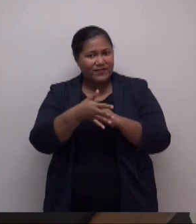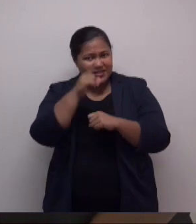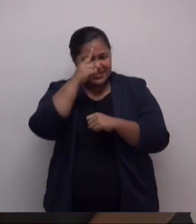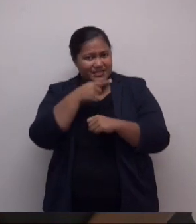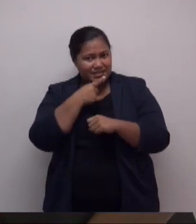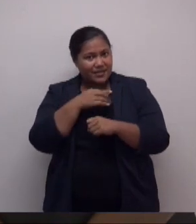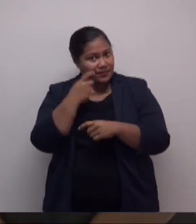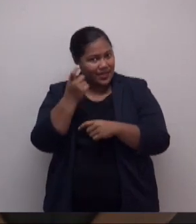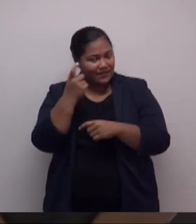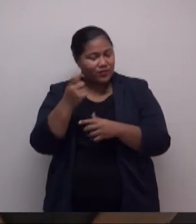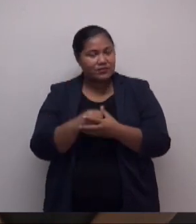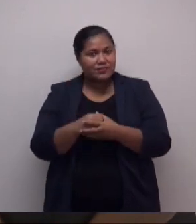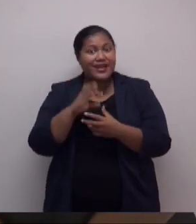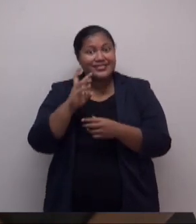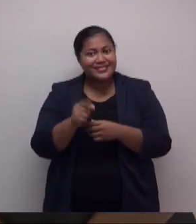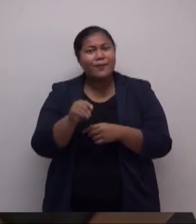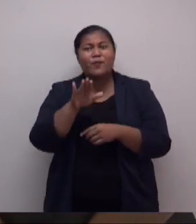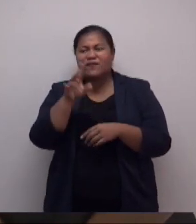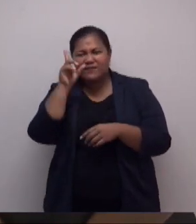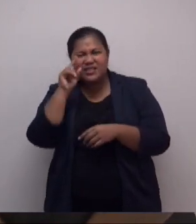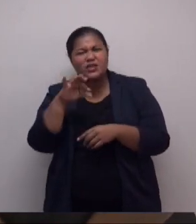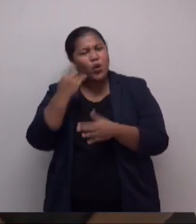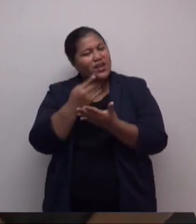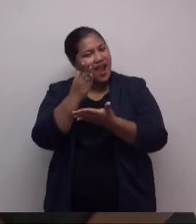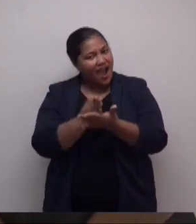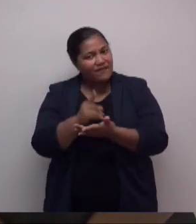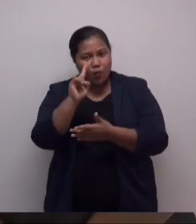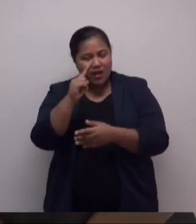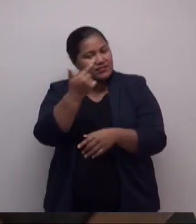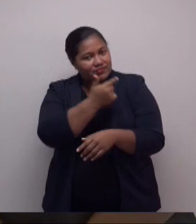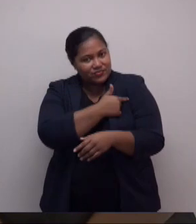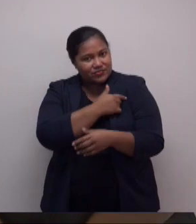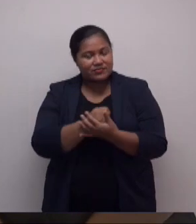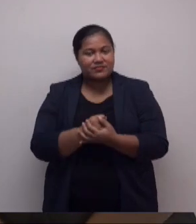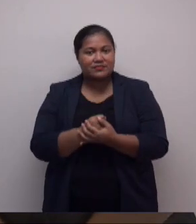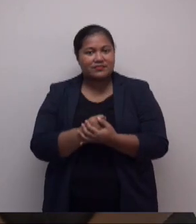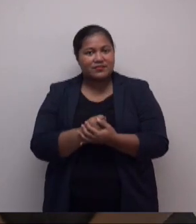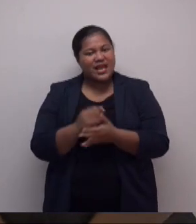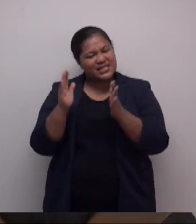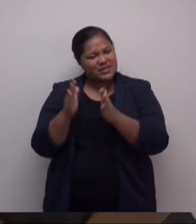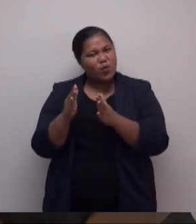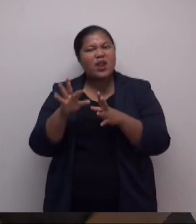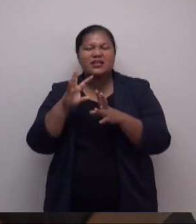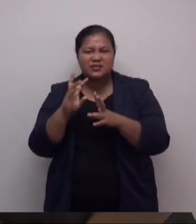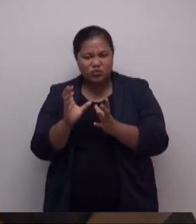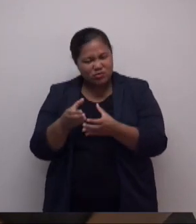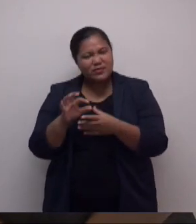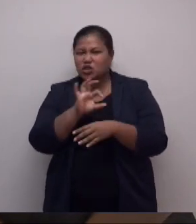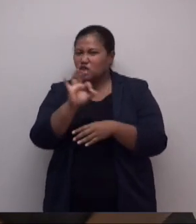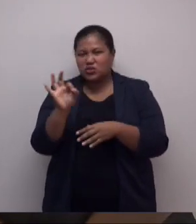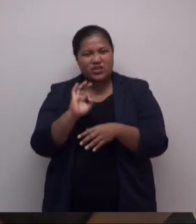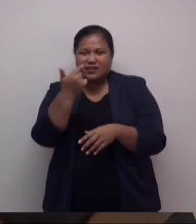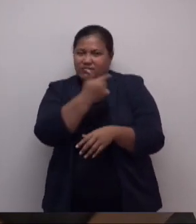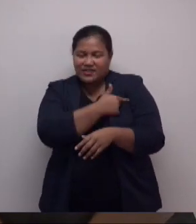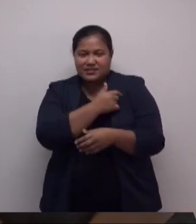as I've said, some Fijians are only partially vaccinated, and a tiny minority are not vaccinated at all. What